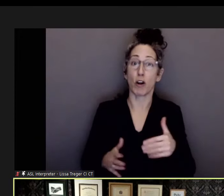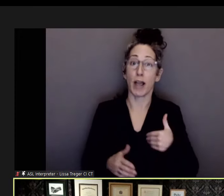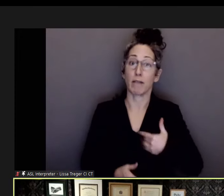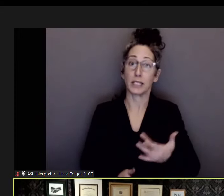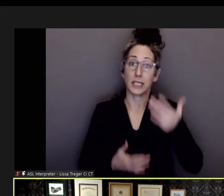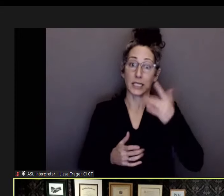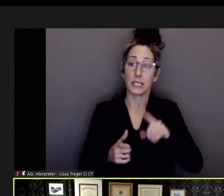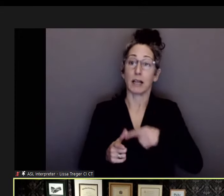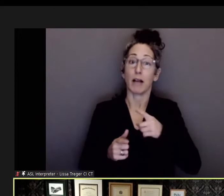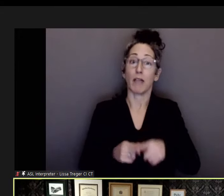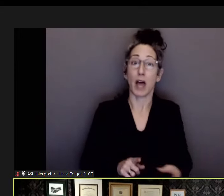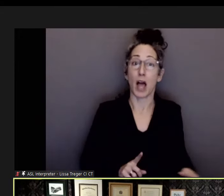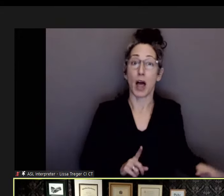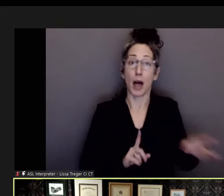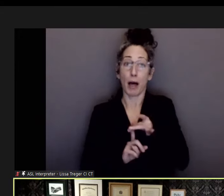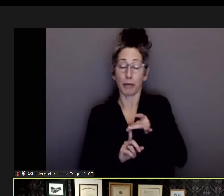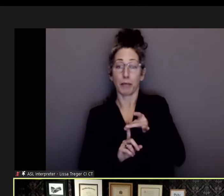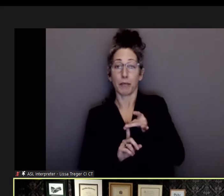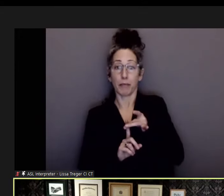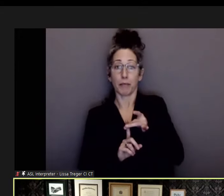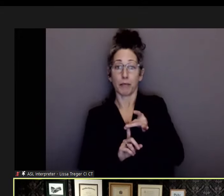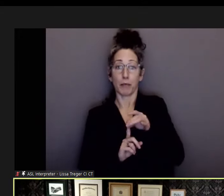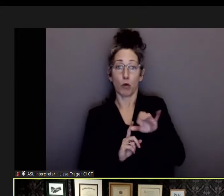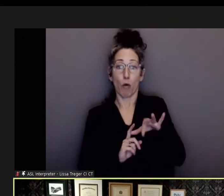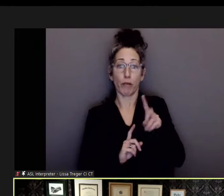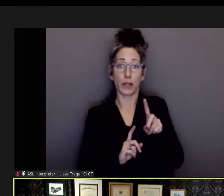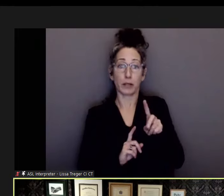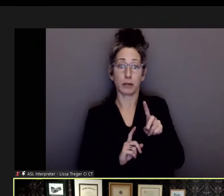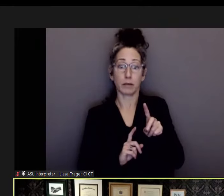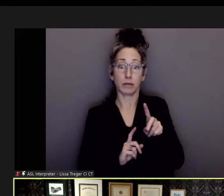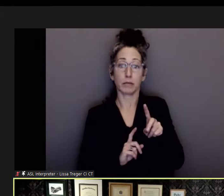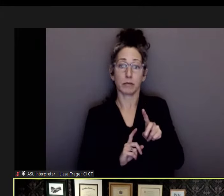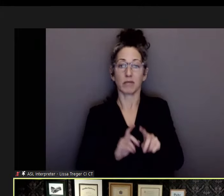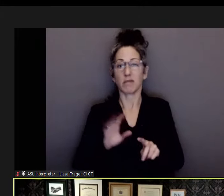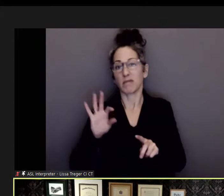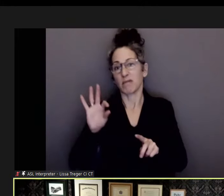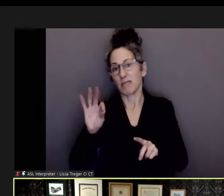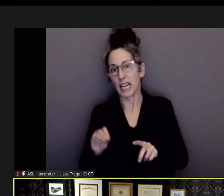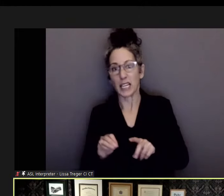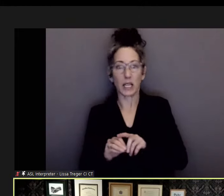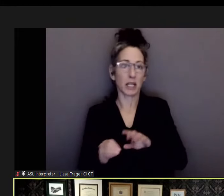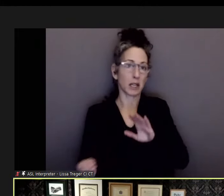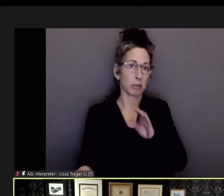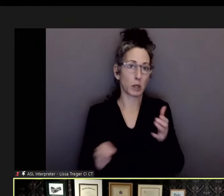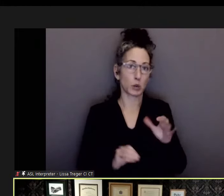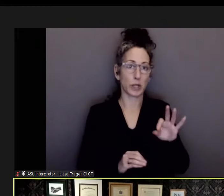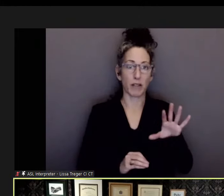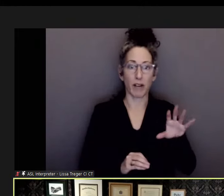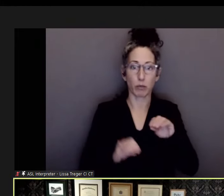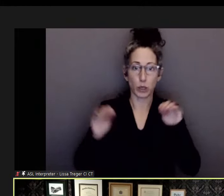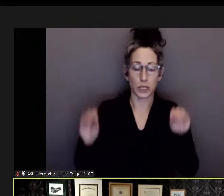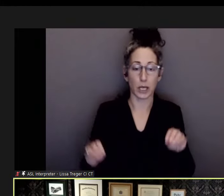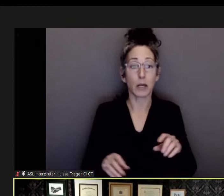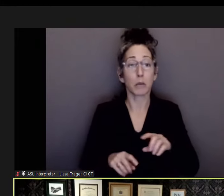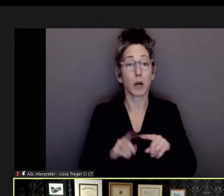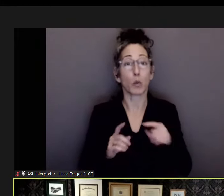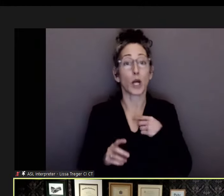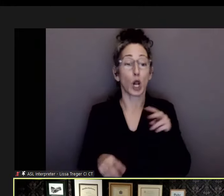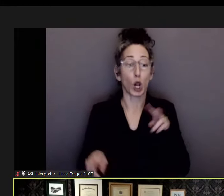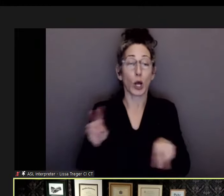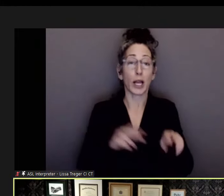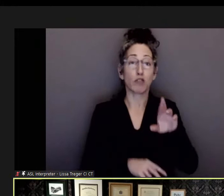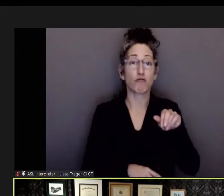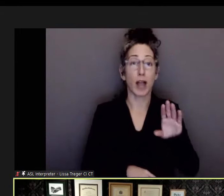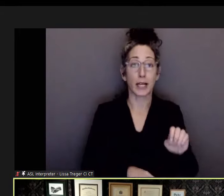you didn't, 90% versus 95. What I think is really interesting is we look at the race and ethnicity